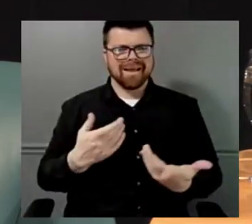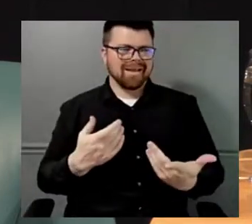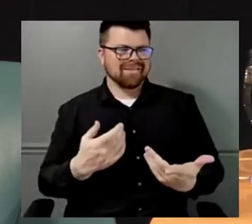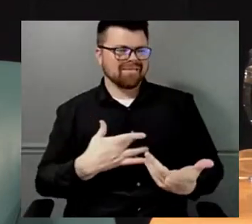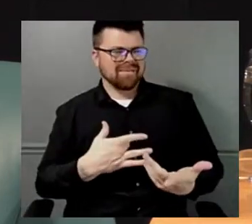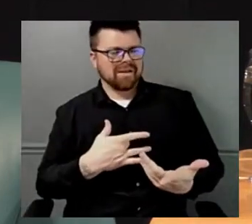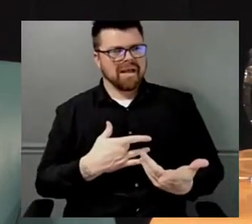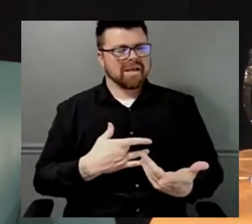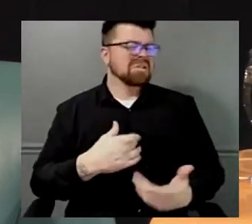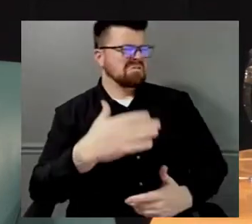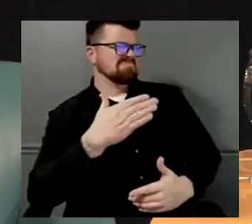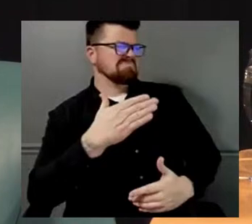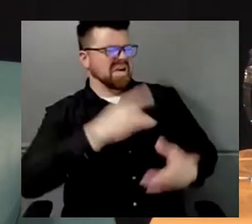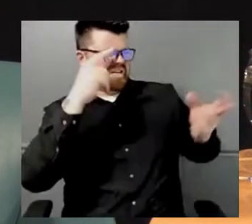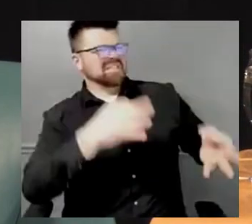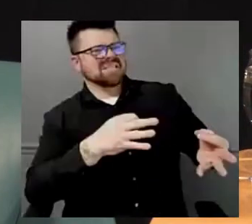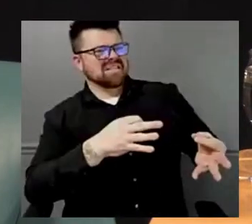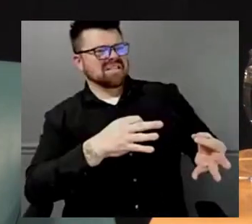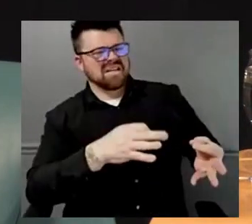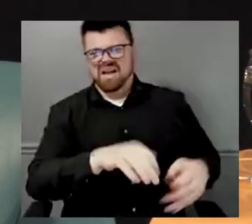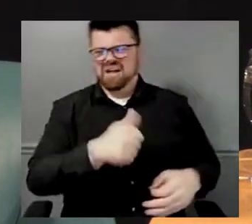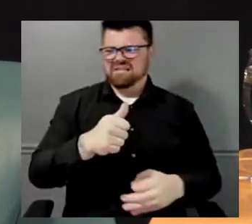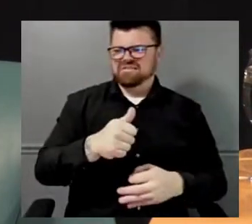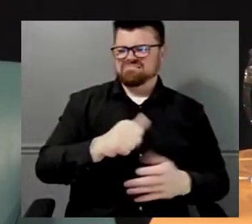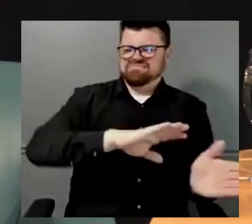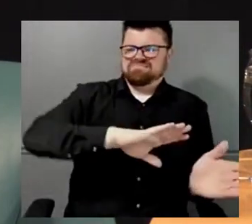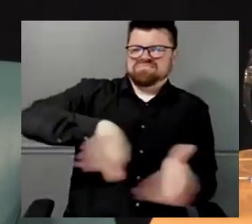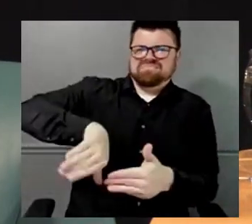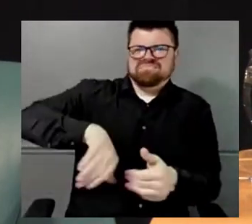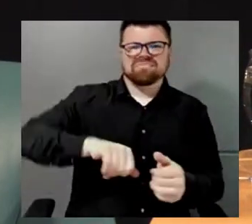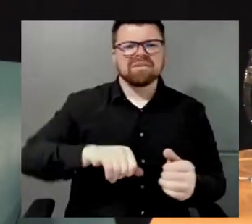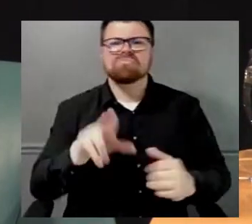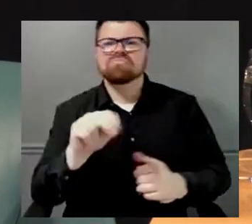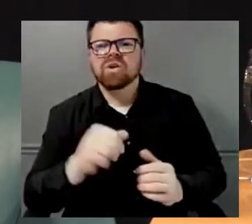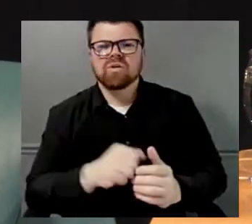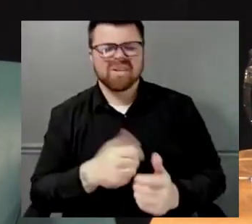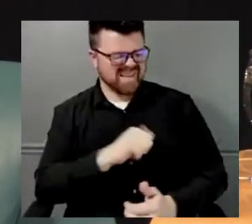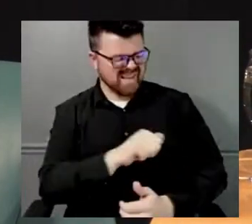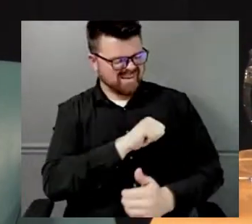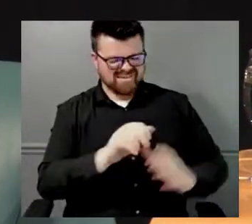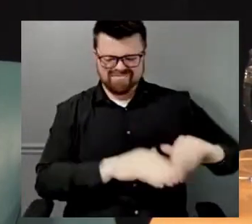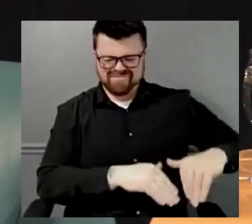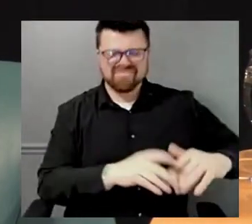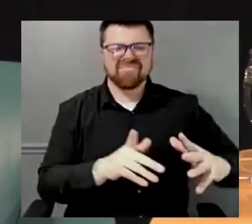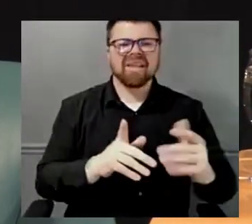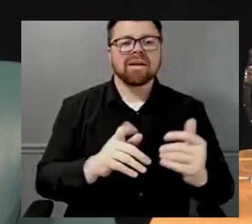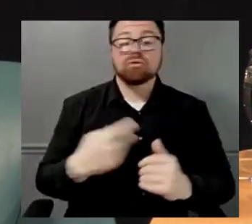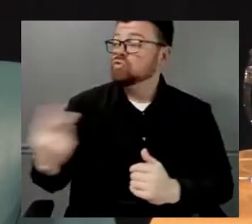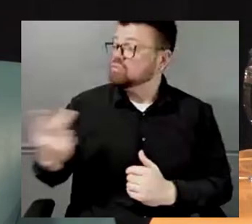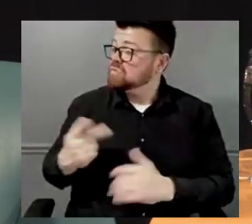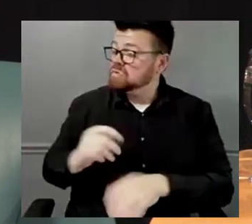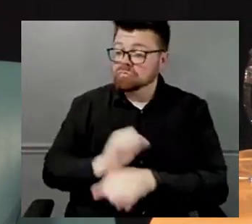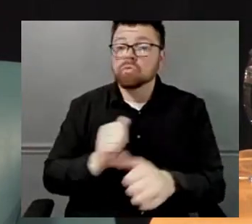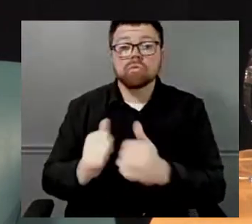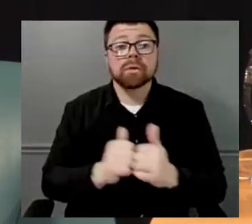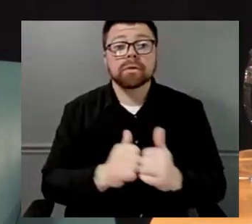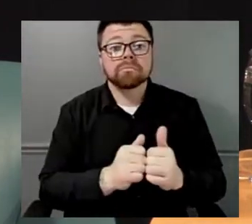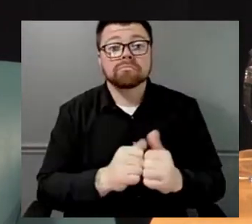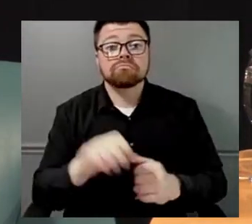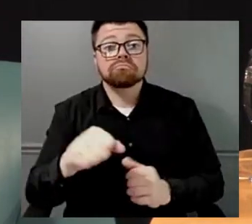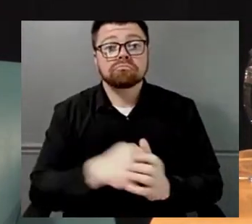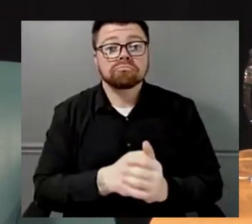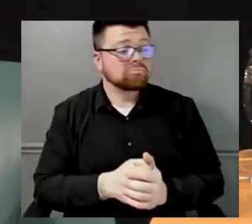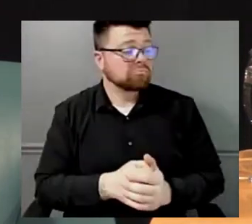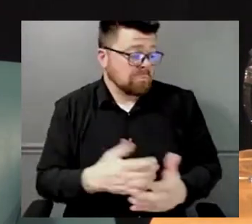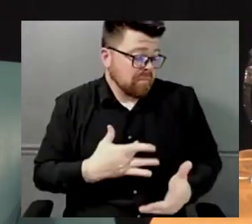highway attitude. And I think we've been able to work, you and I have been able to work together. I think many of us